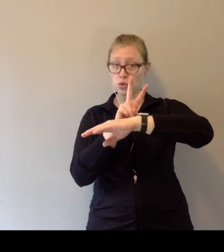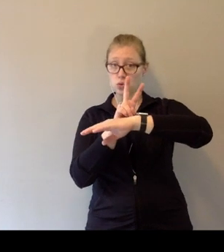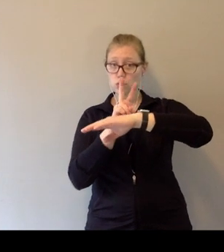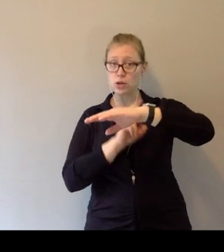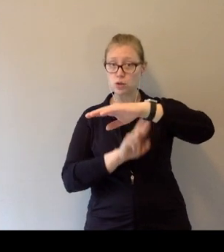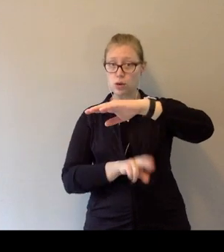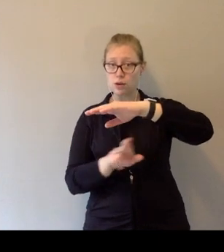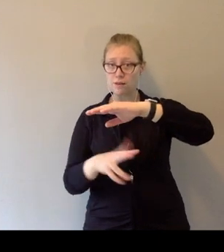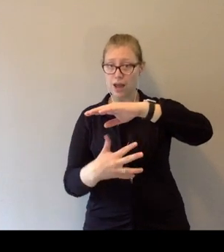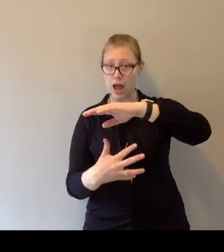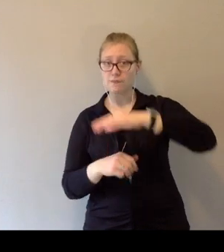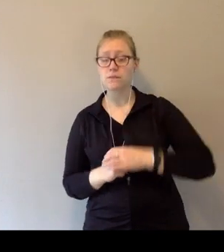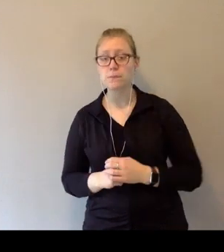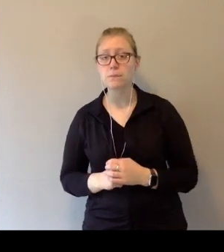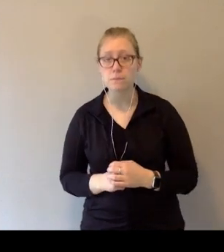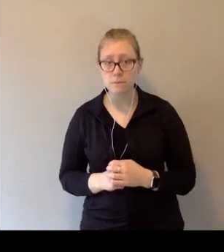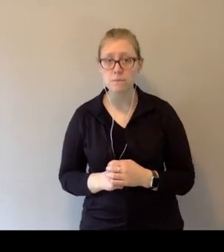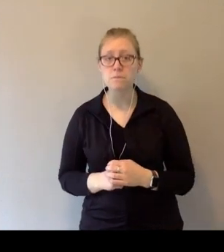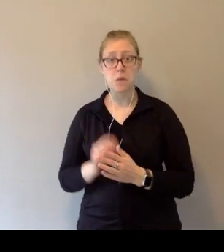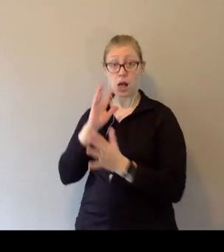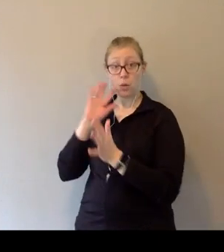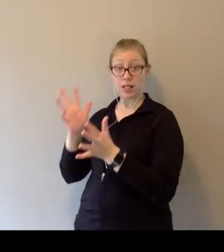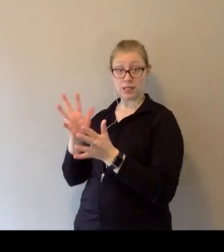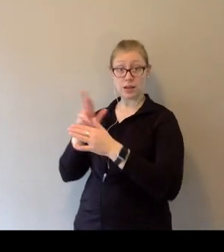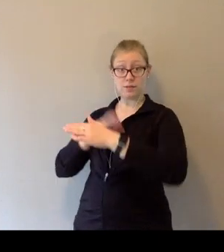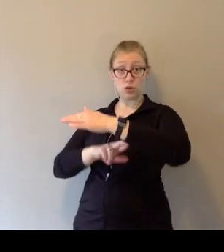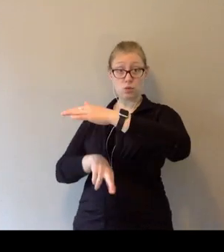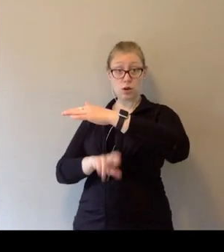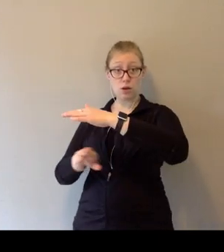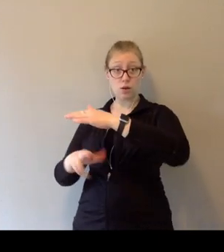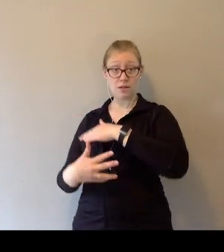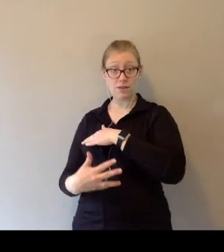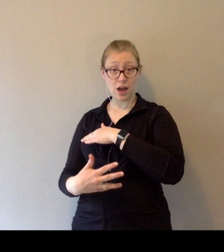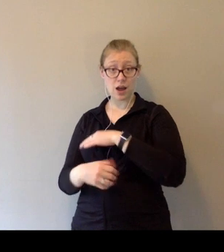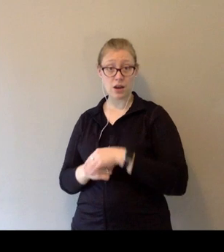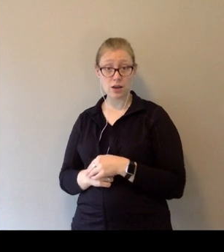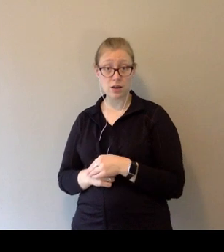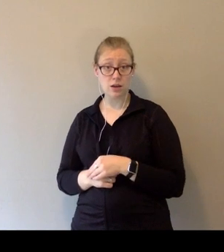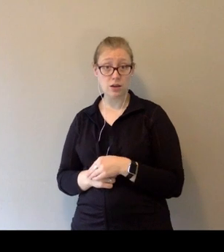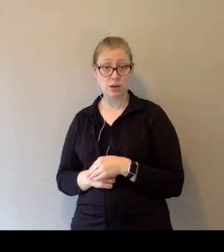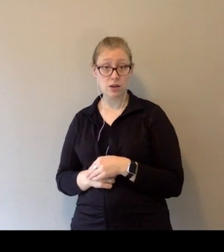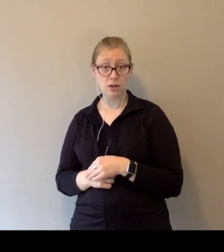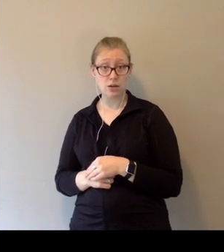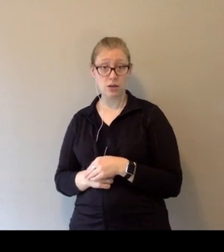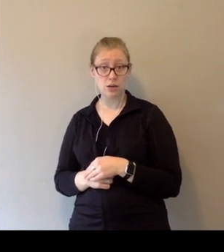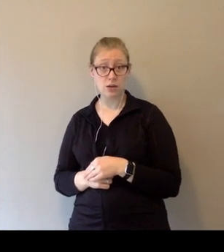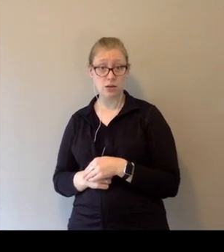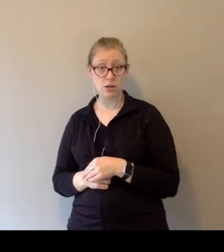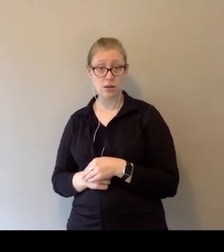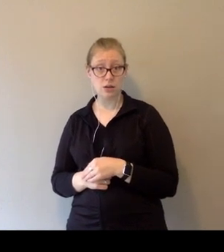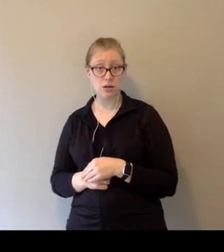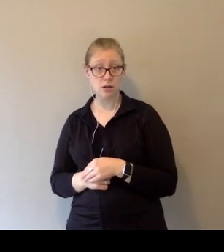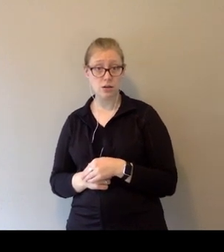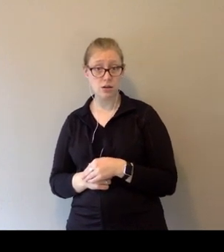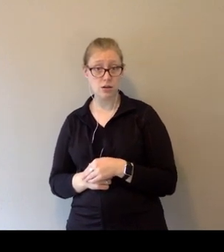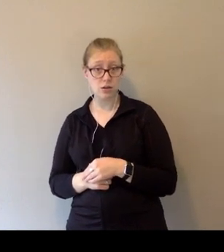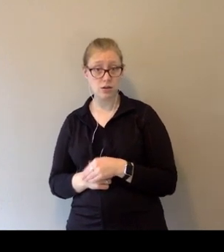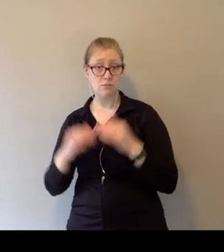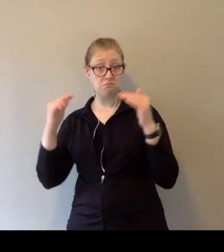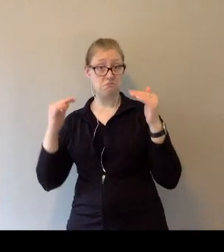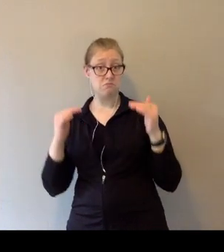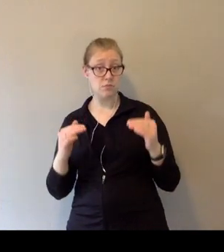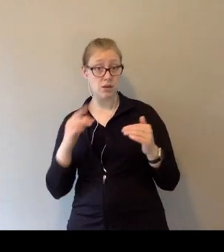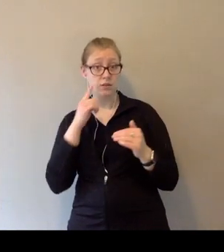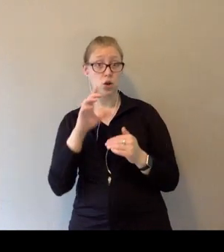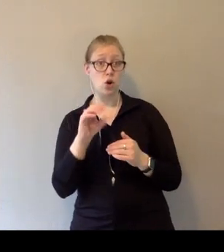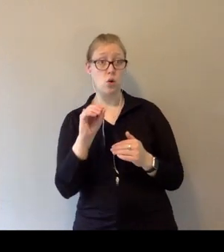root of 5. And I'm going to leave that square root of 5 in the denominator. The cosine is the adjacent over hypotenuse. I can see my adjacent side is 1.